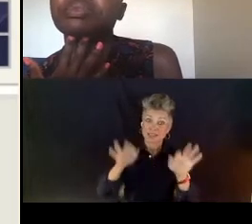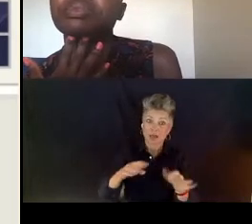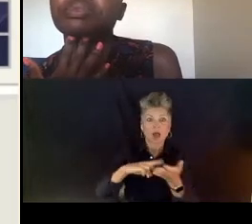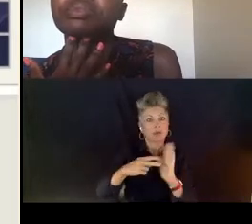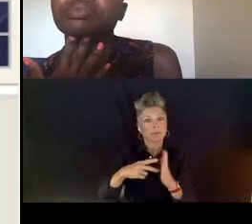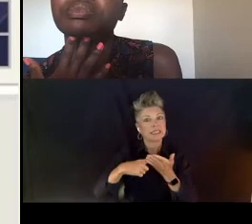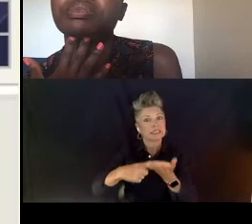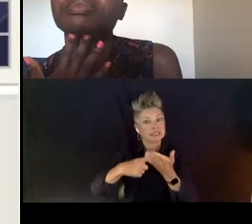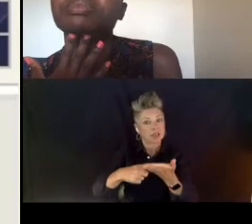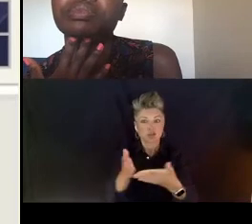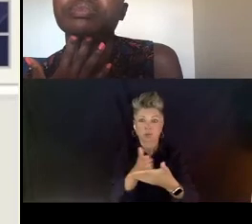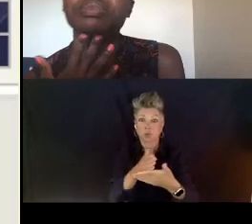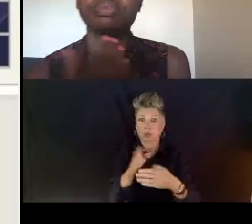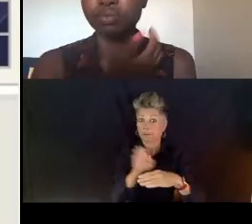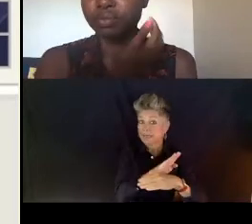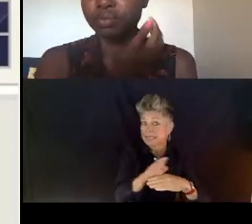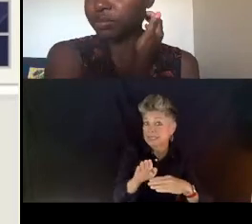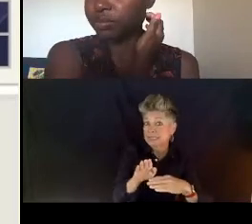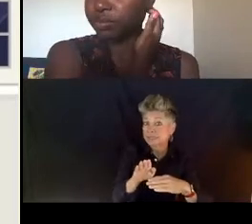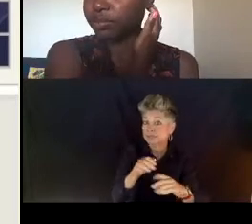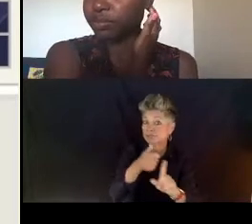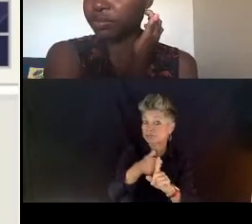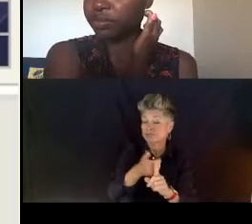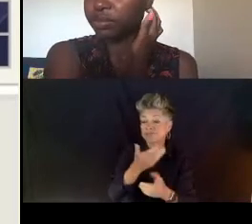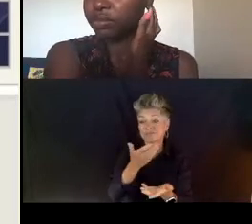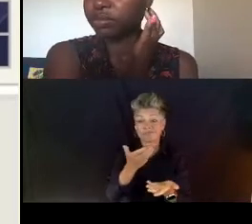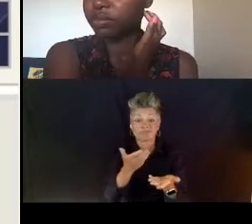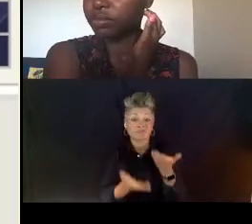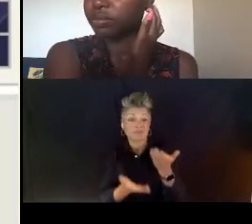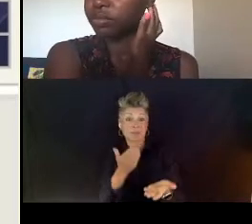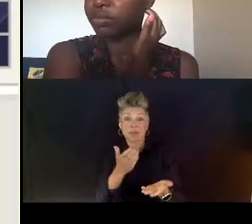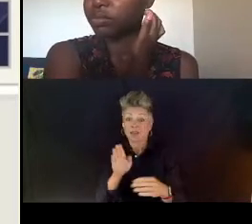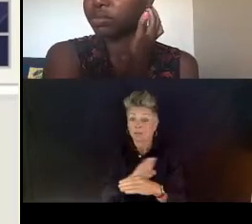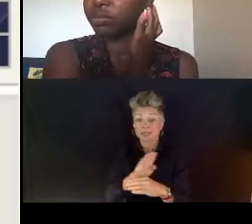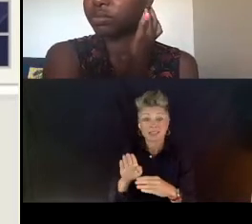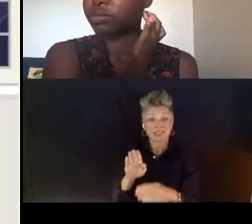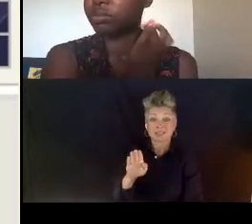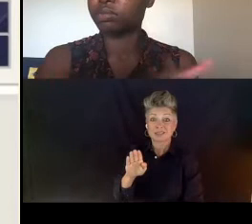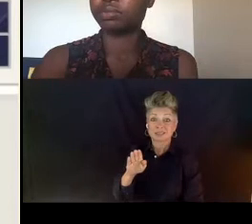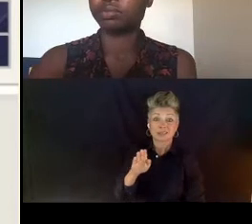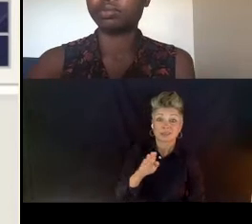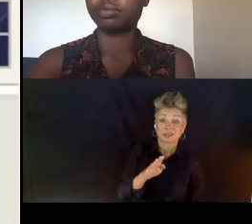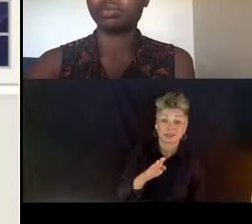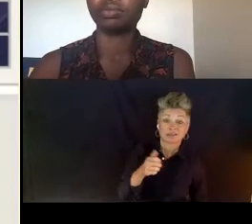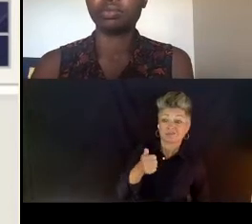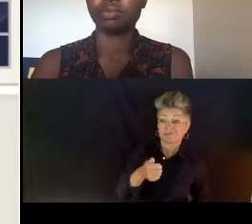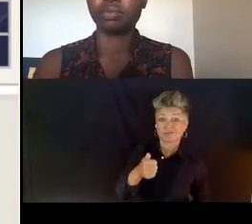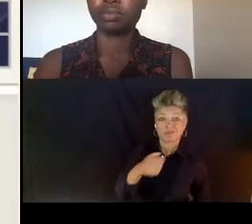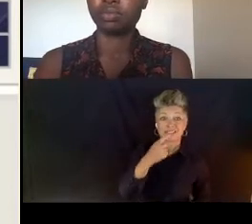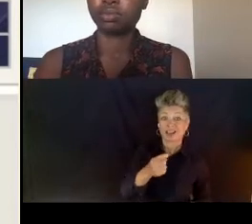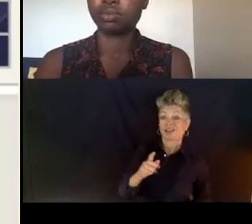between businesses that might be a business in our district who are saying, hey, the